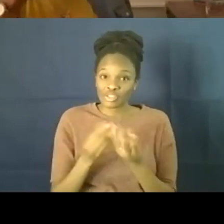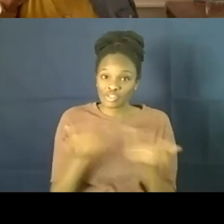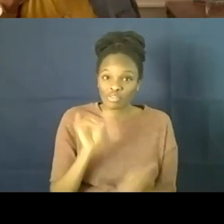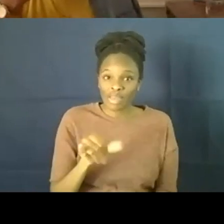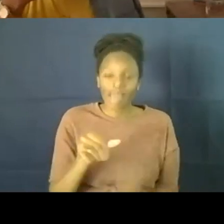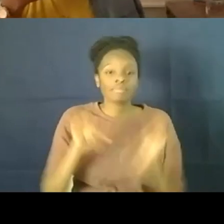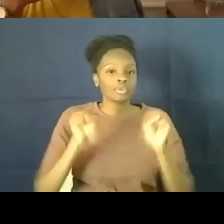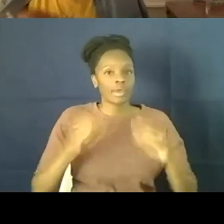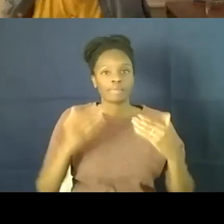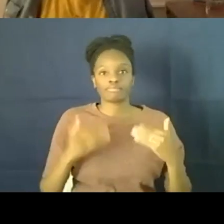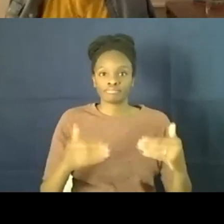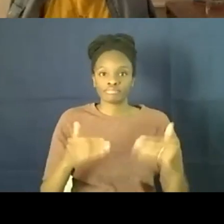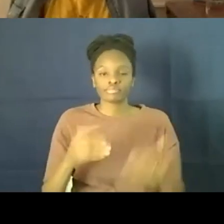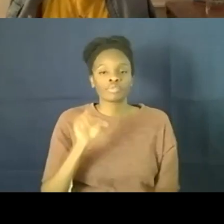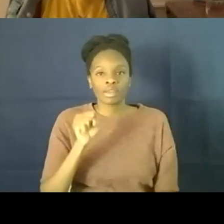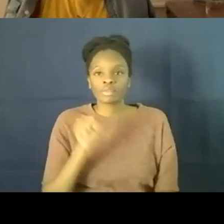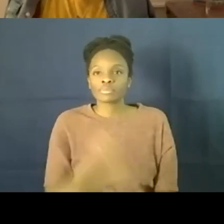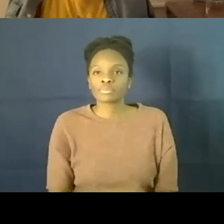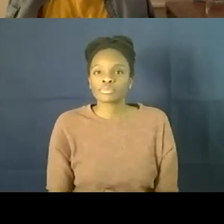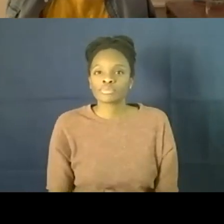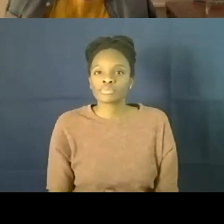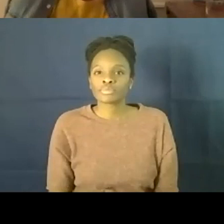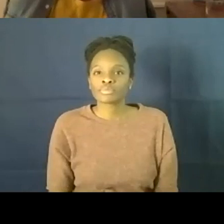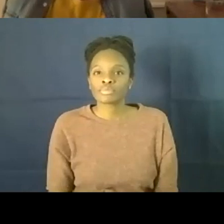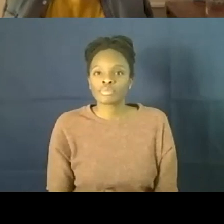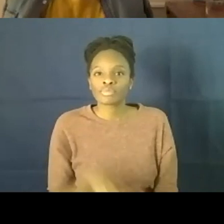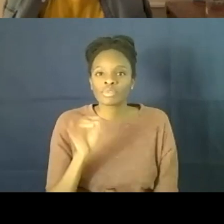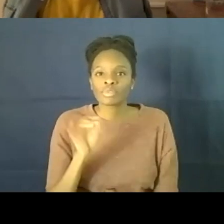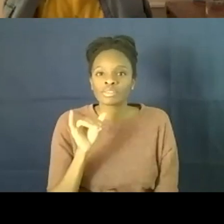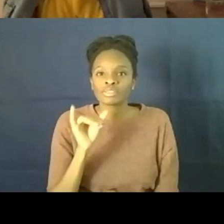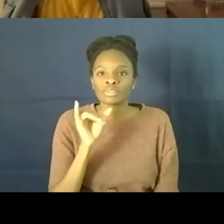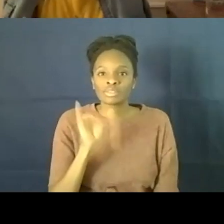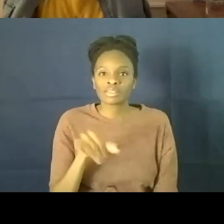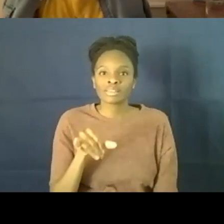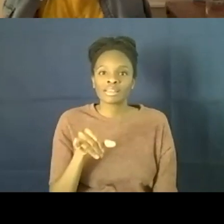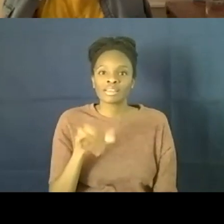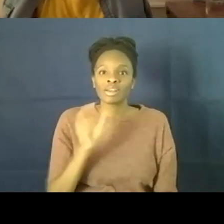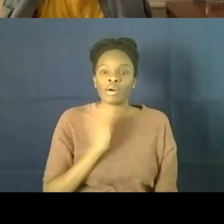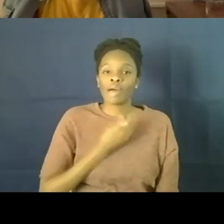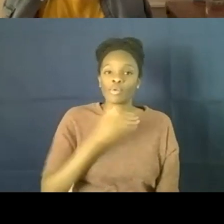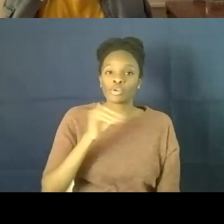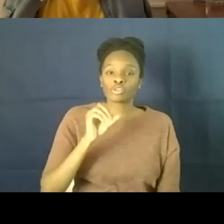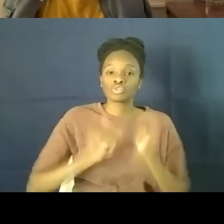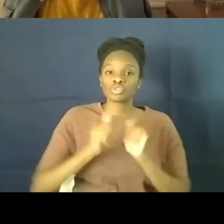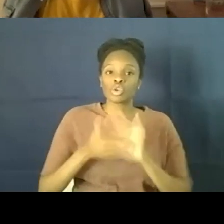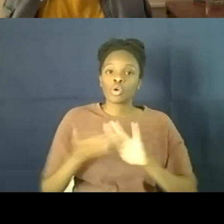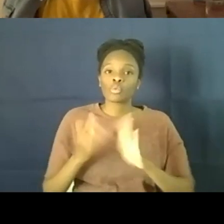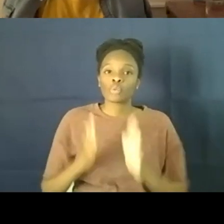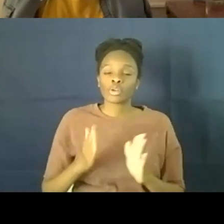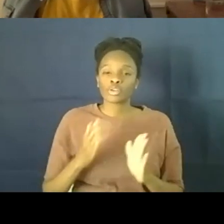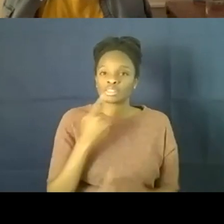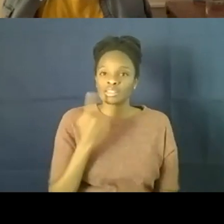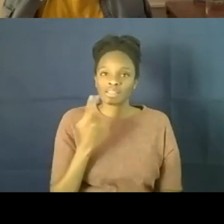it, you know. Yeah. And Yvette Lee Bowser, who was also our showrunner, would like had the same thing. It was like, if you can talk me out